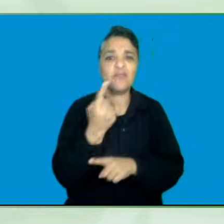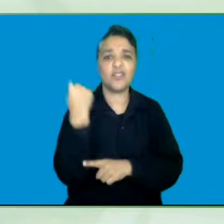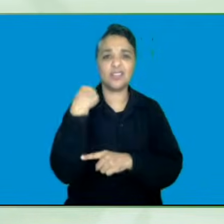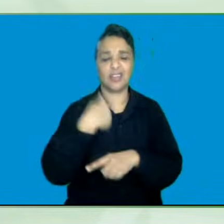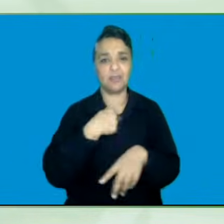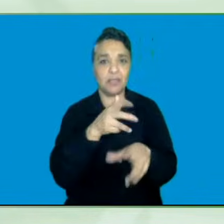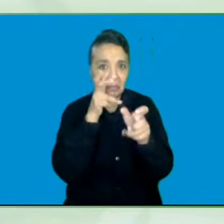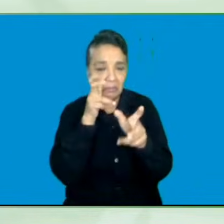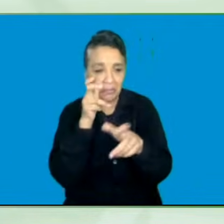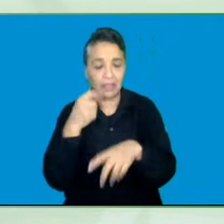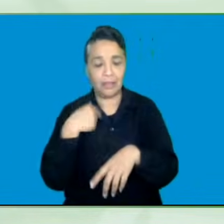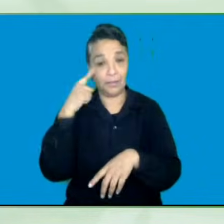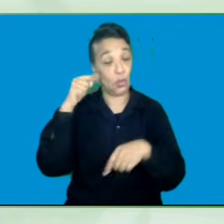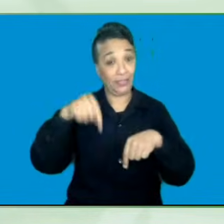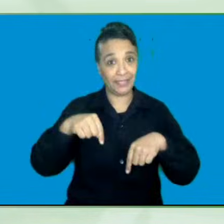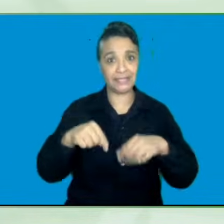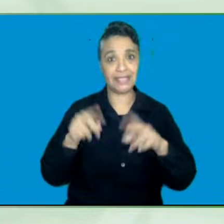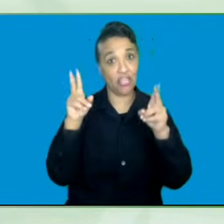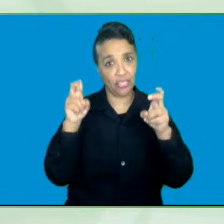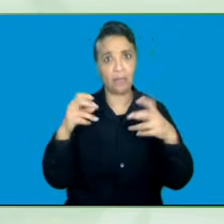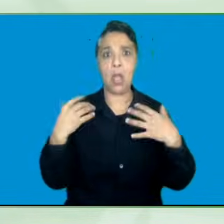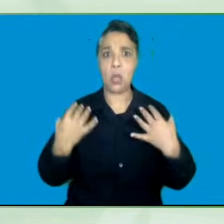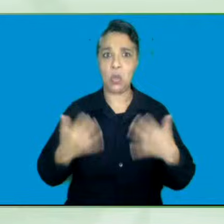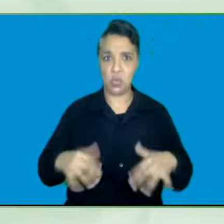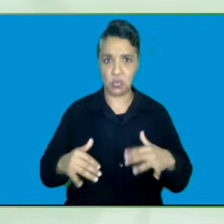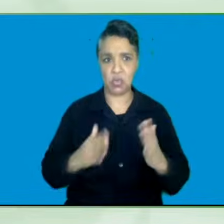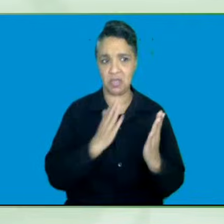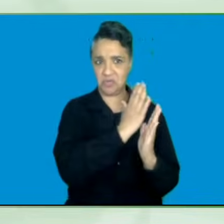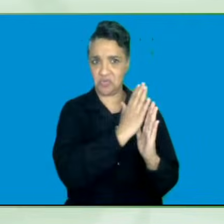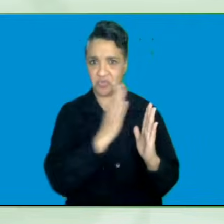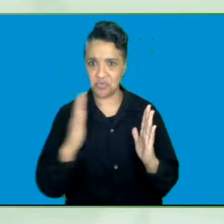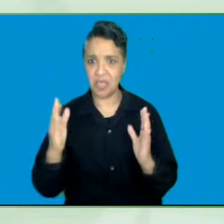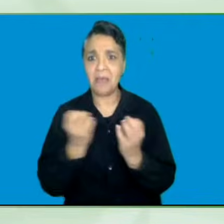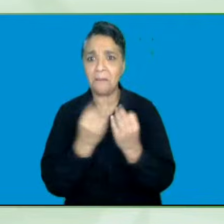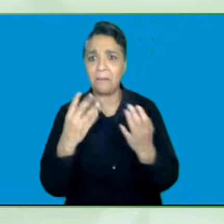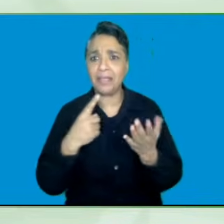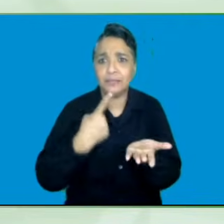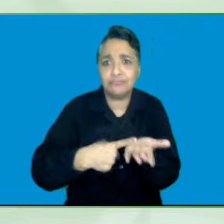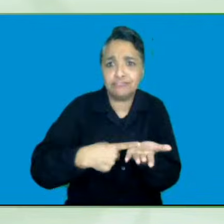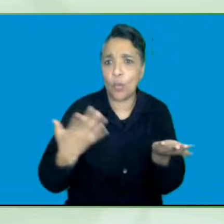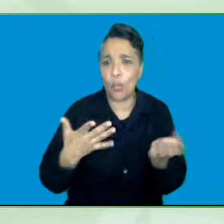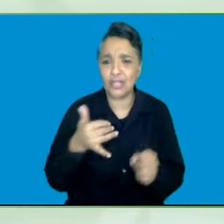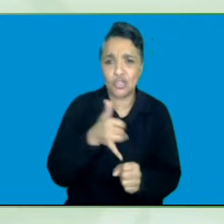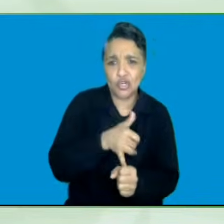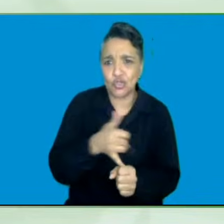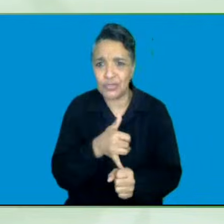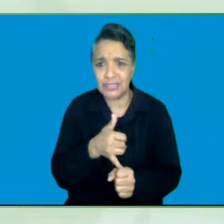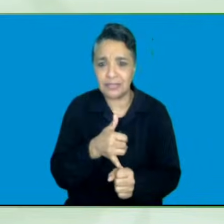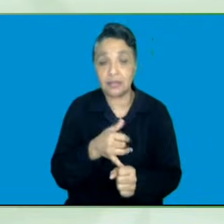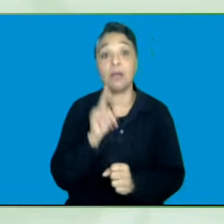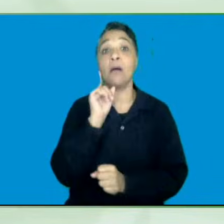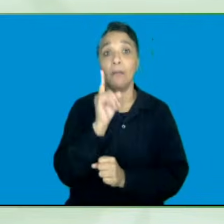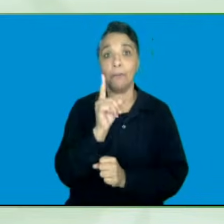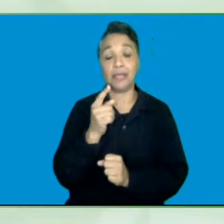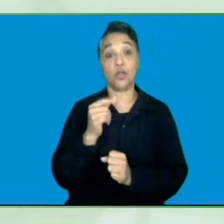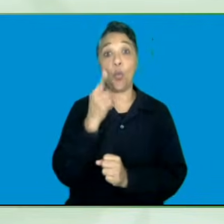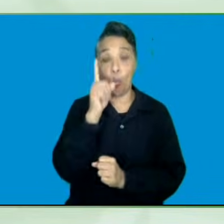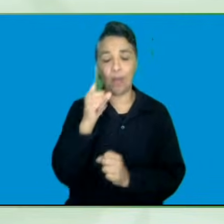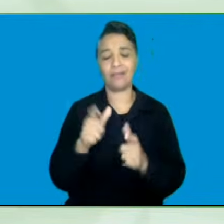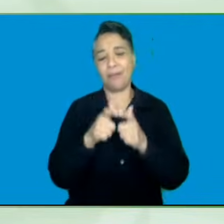know that this is a theme running through a lot of your sessions, but affordability is a significant